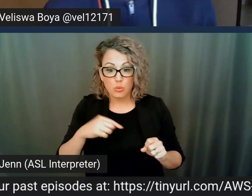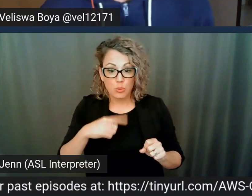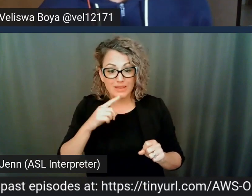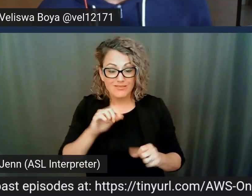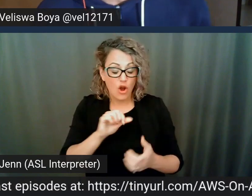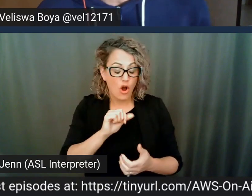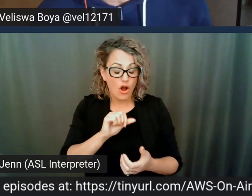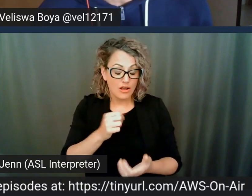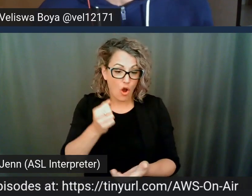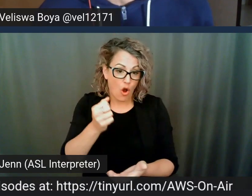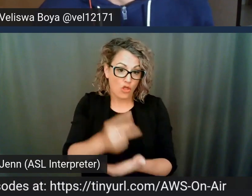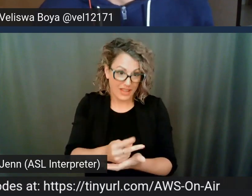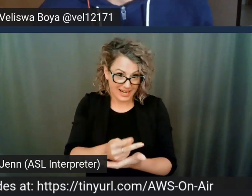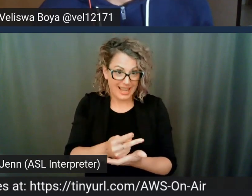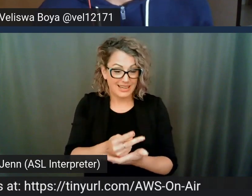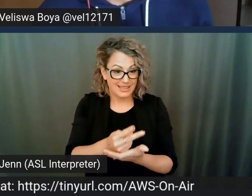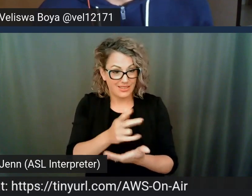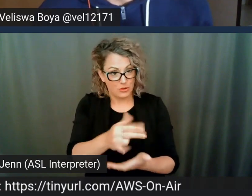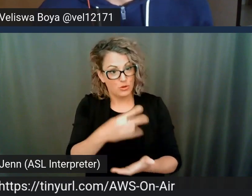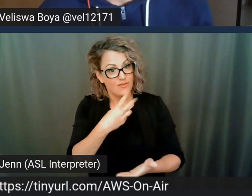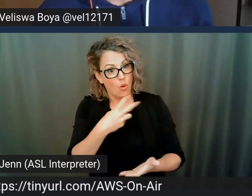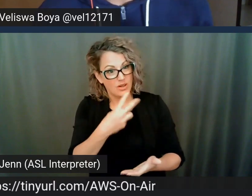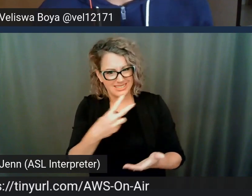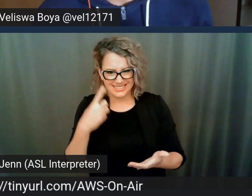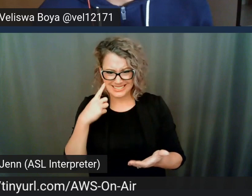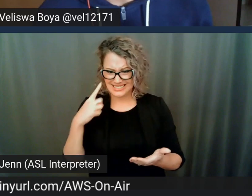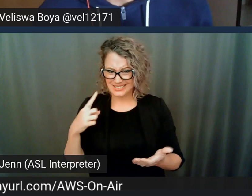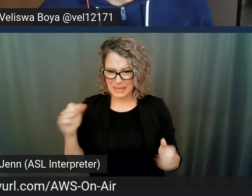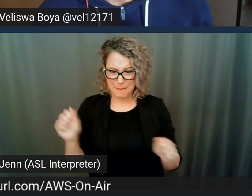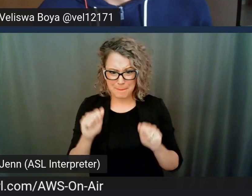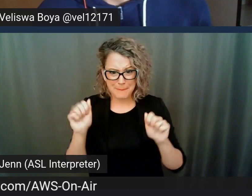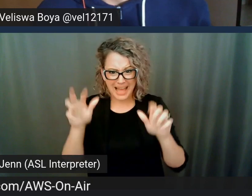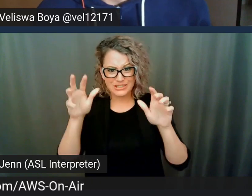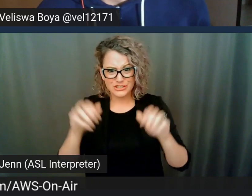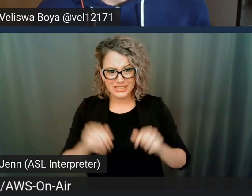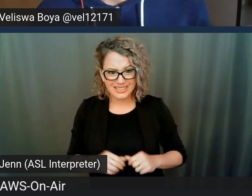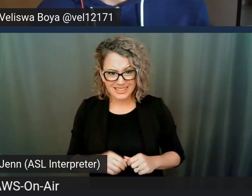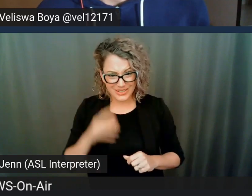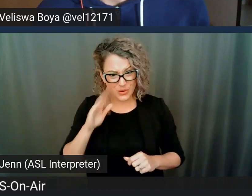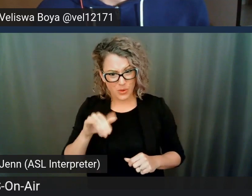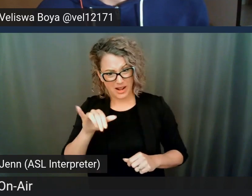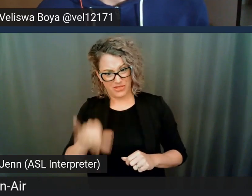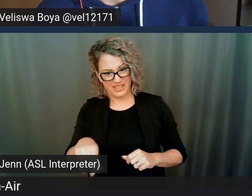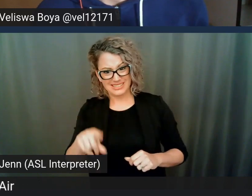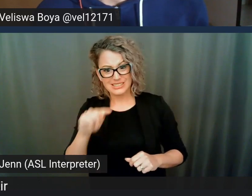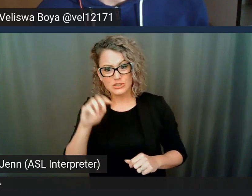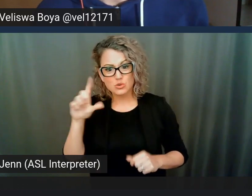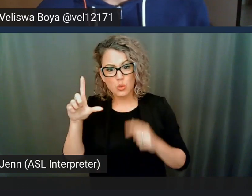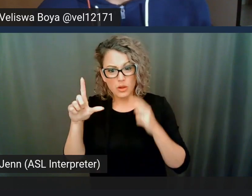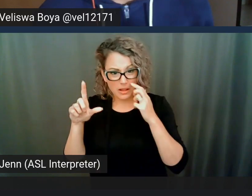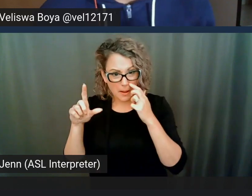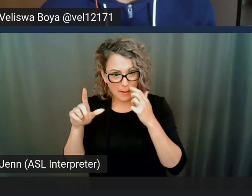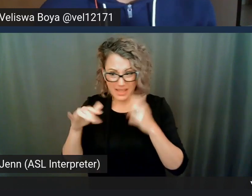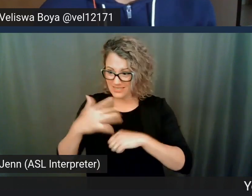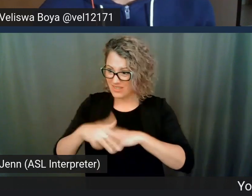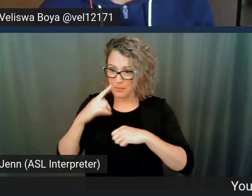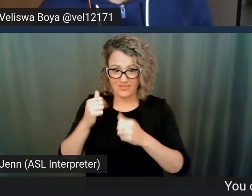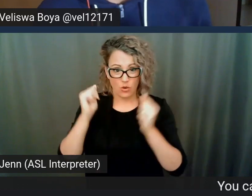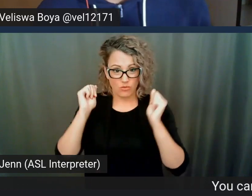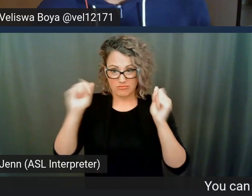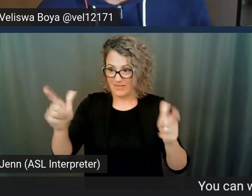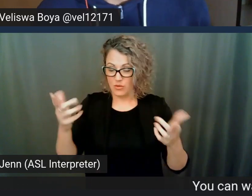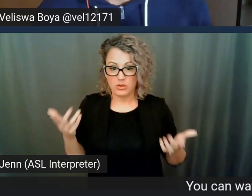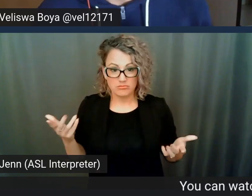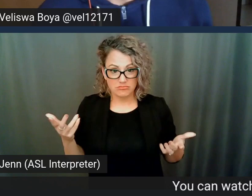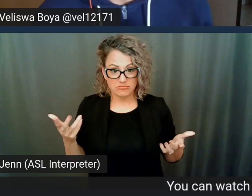Yeah. That just feels like magic. And what's really cool about what we're talking about here is now this is a tool that is available to everybody. Anybody can